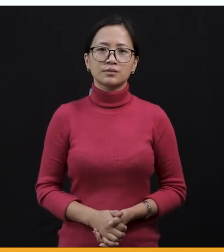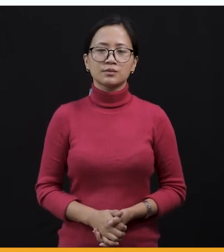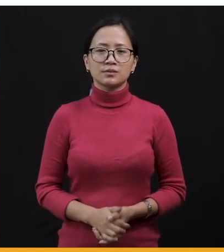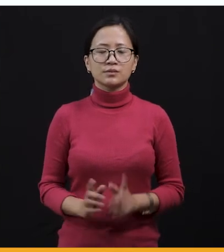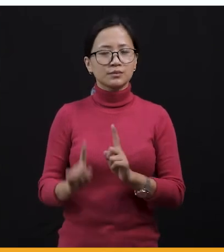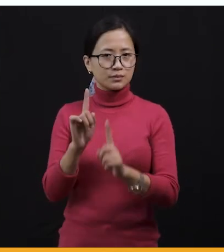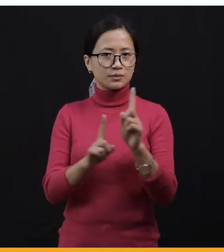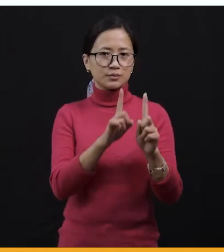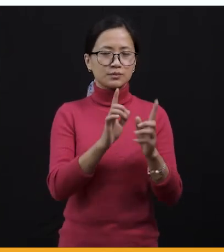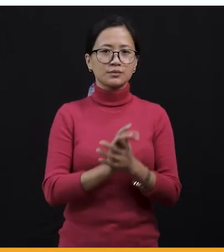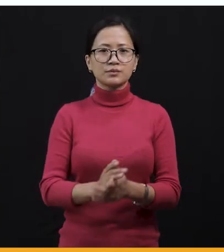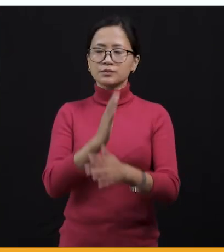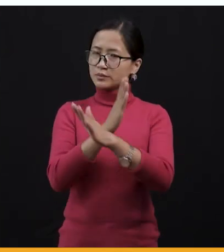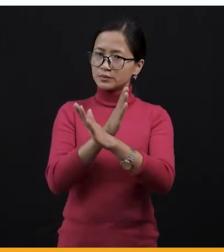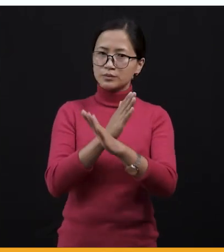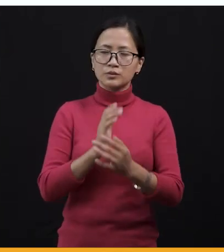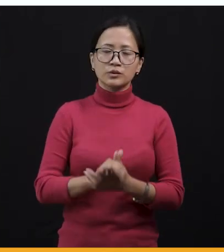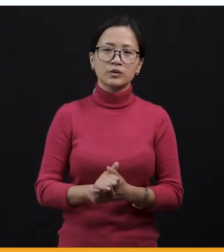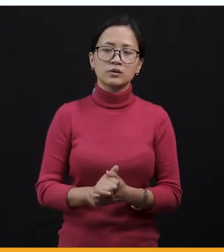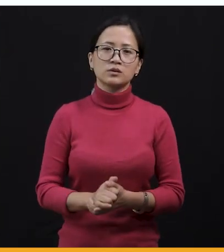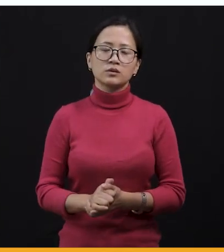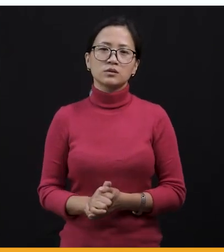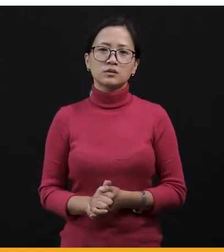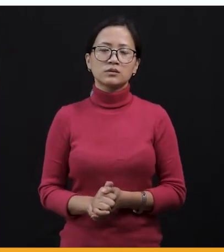The plants are protected